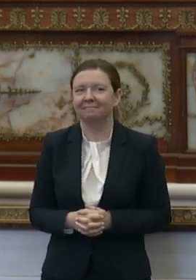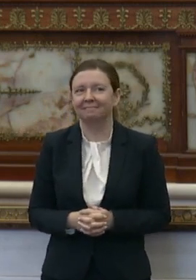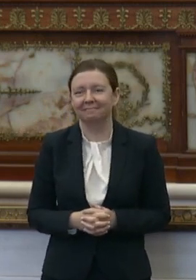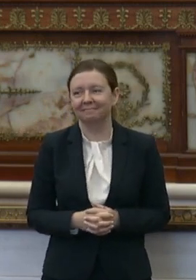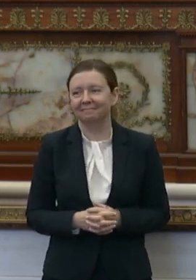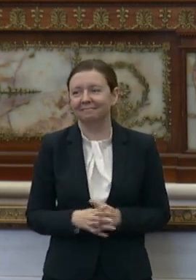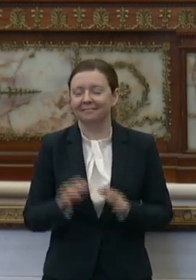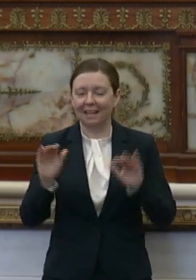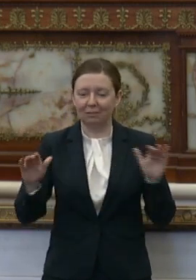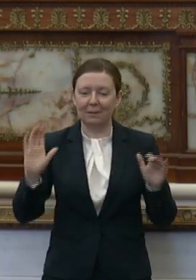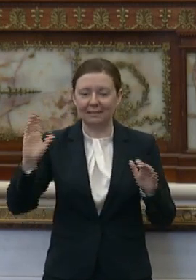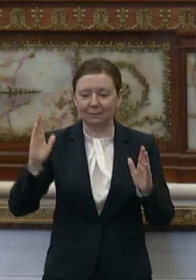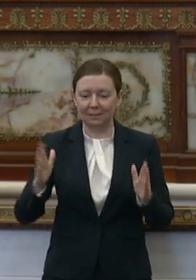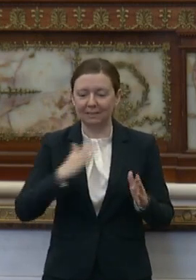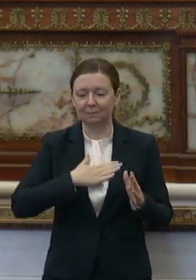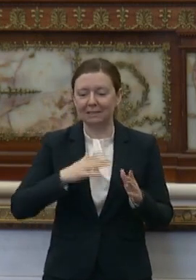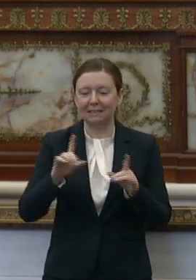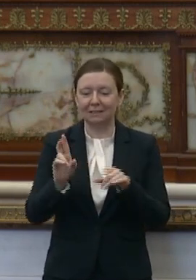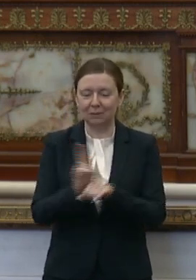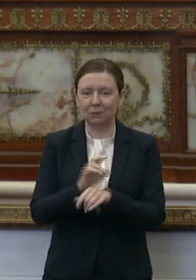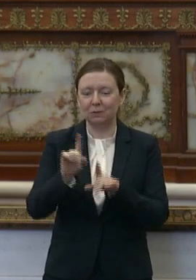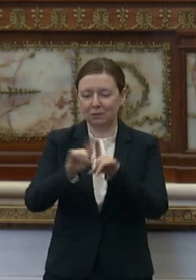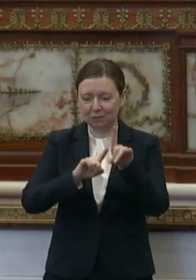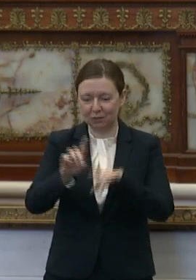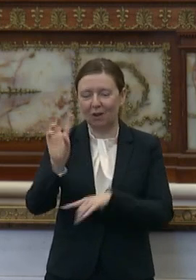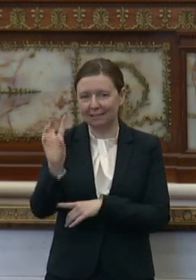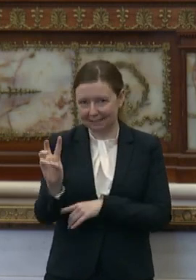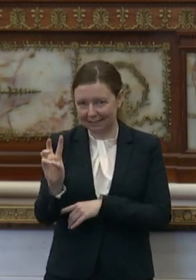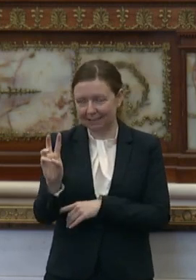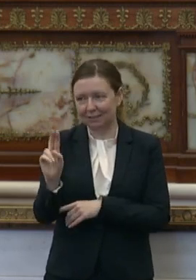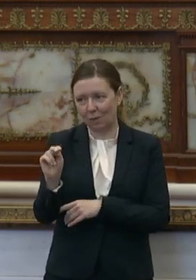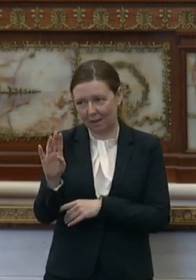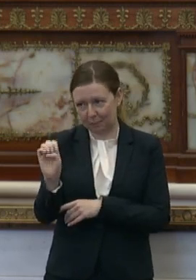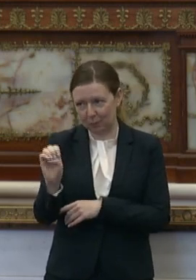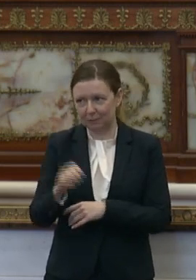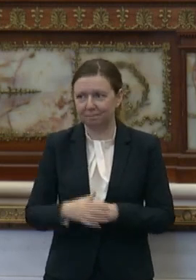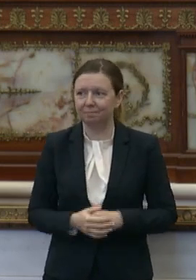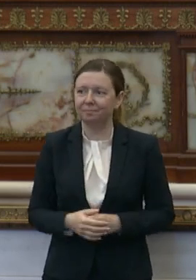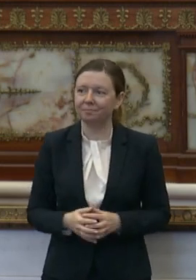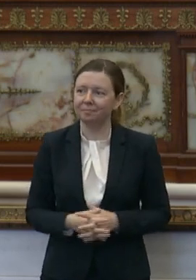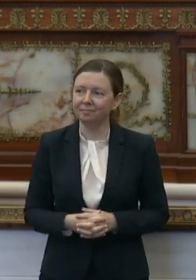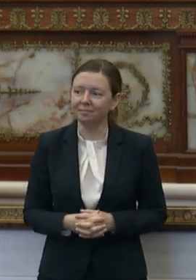I'll remind speakers you use *6 to unmute yourselves.